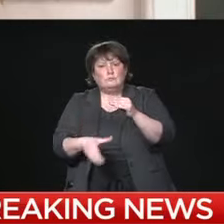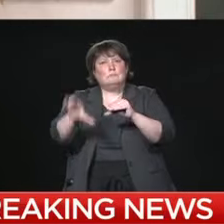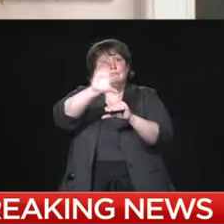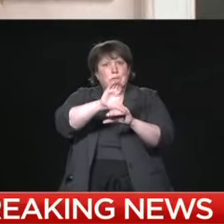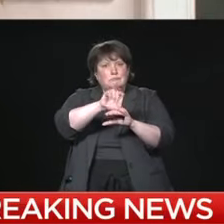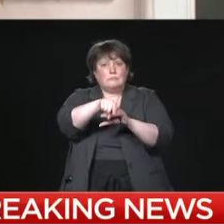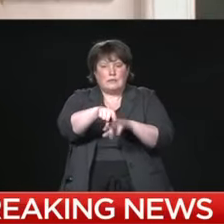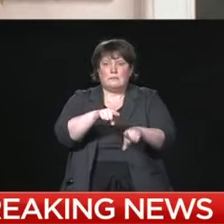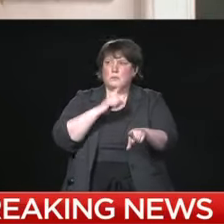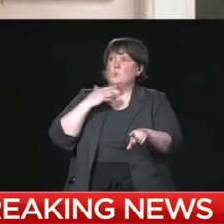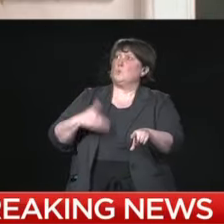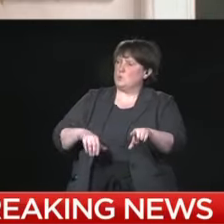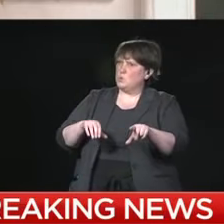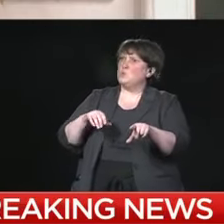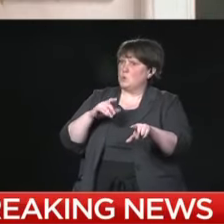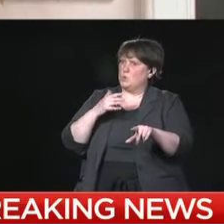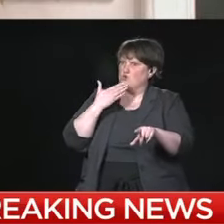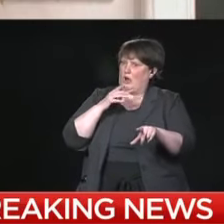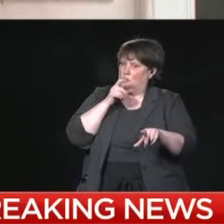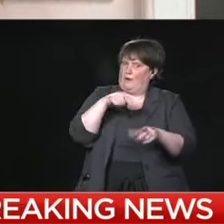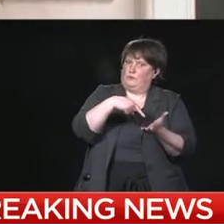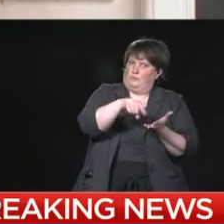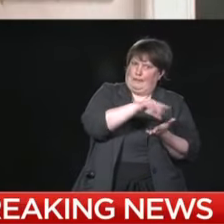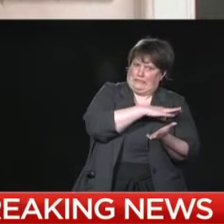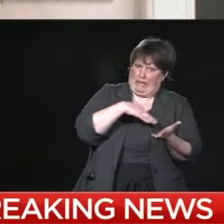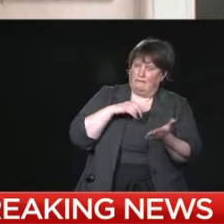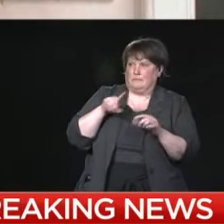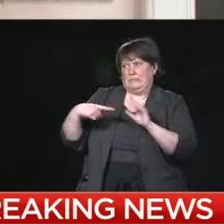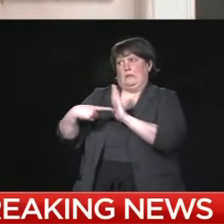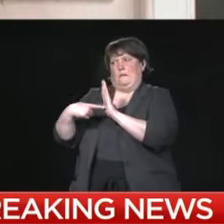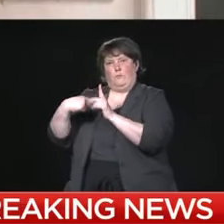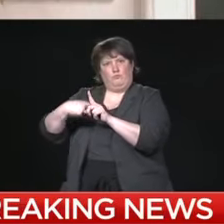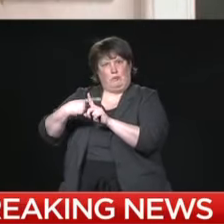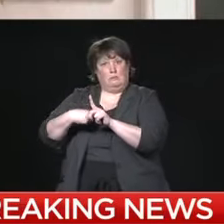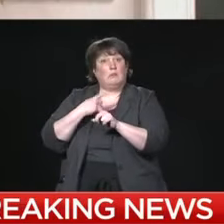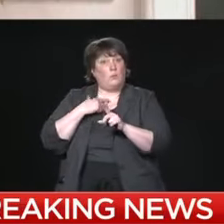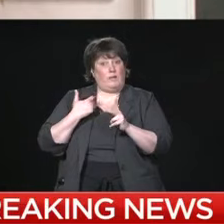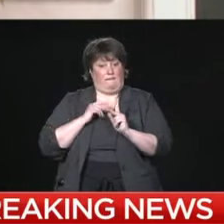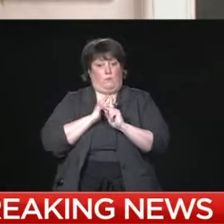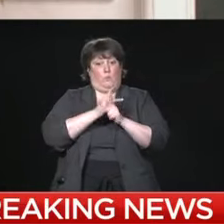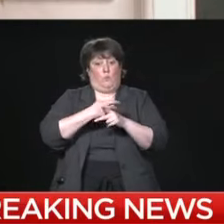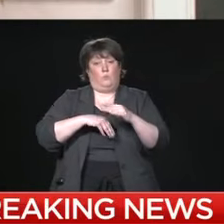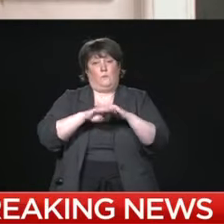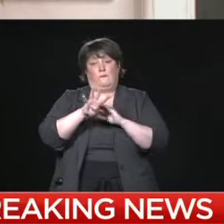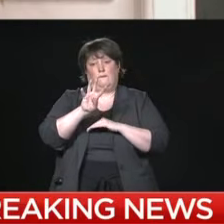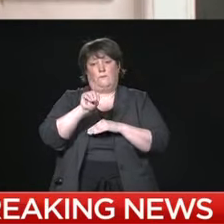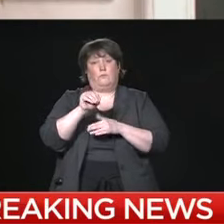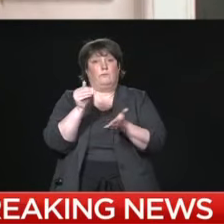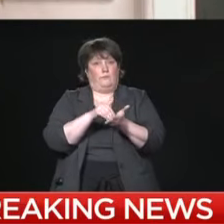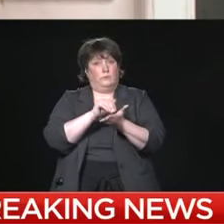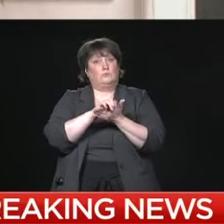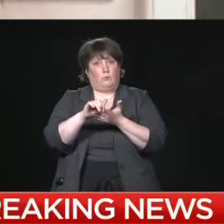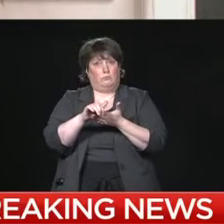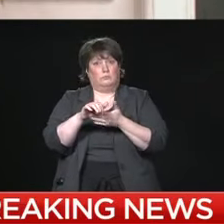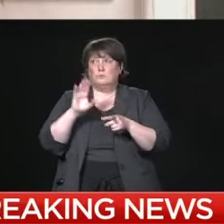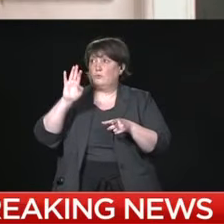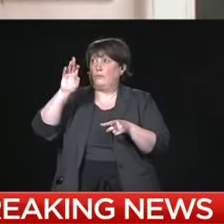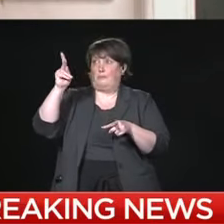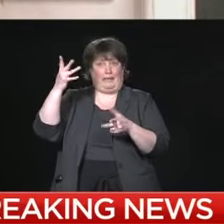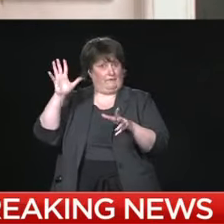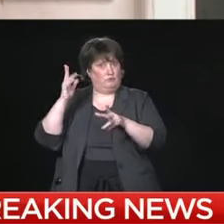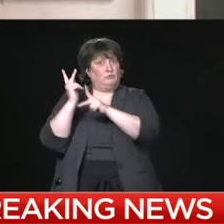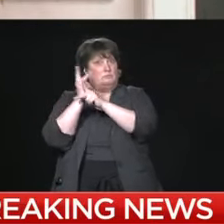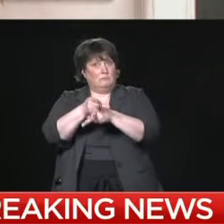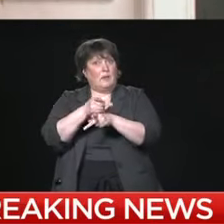a significant amount of pressure. We've also made available a $40,000 loan for small businesses through the banks that'll